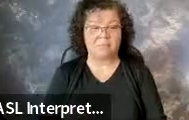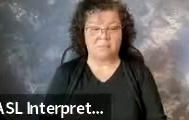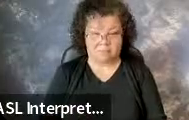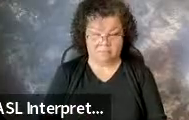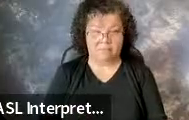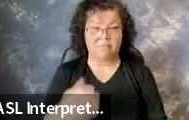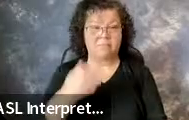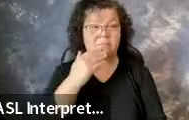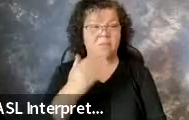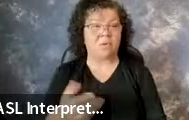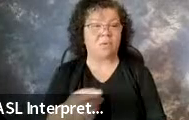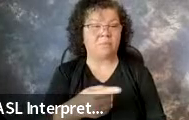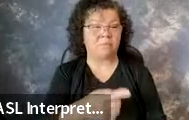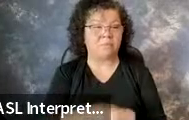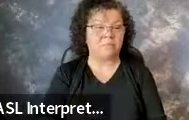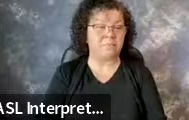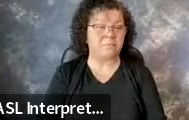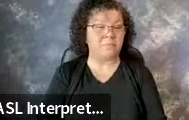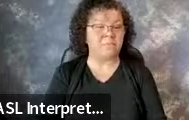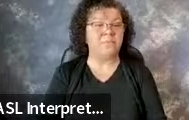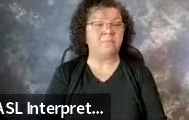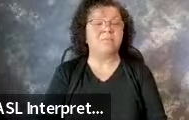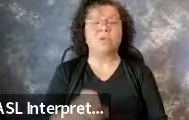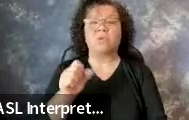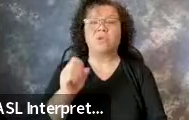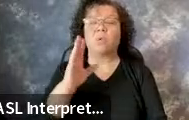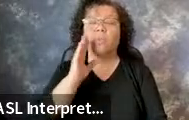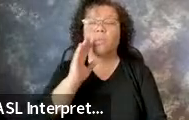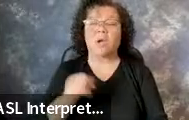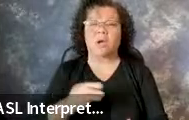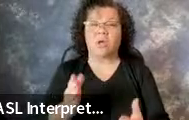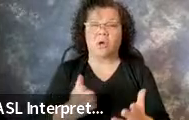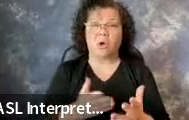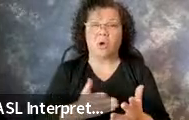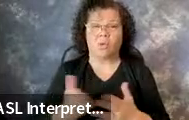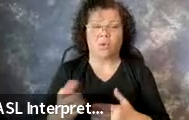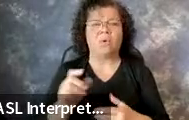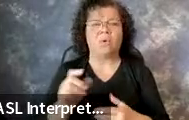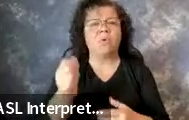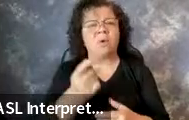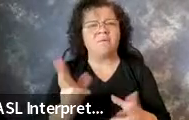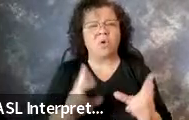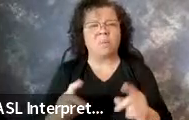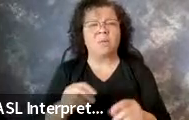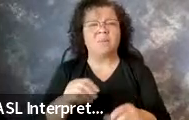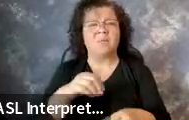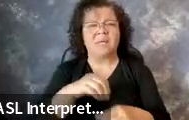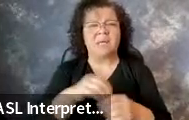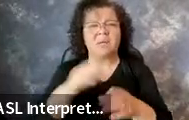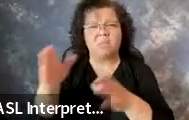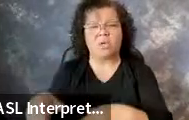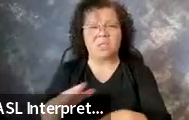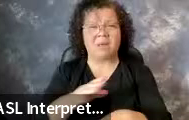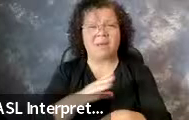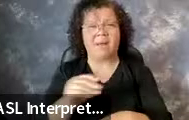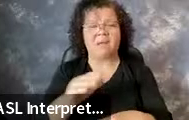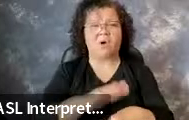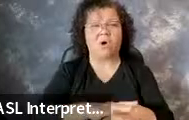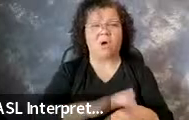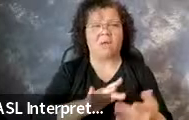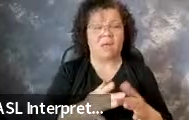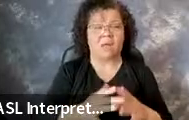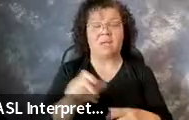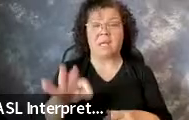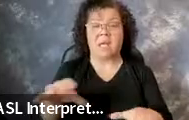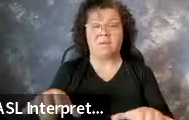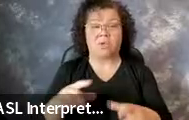Thank you. So we will move through, a couple people are both in person and online, so I'm gonna ask if you're in person, don't